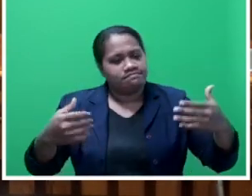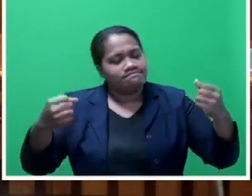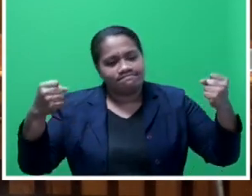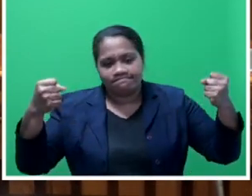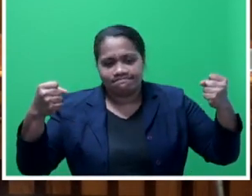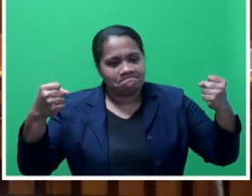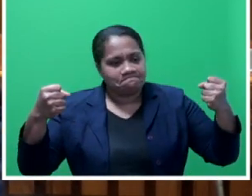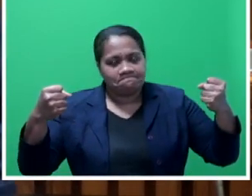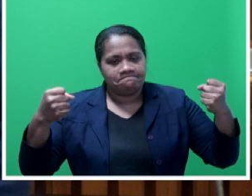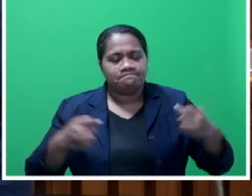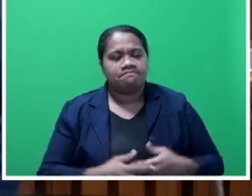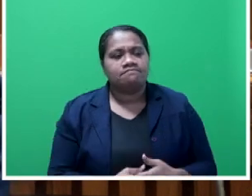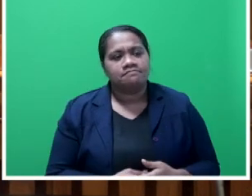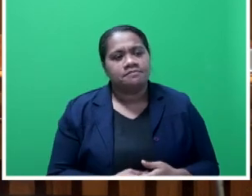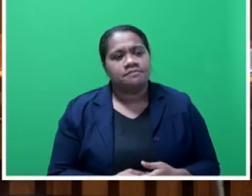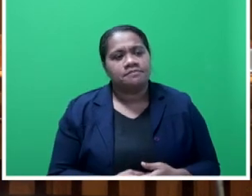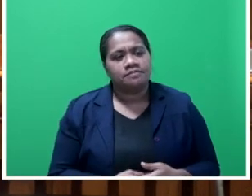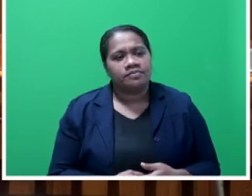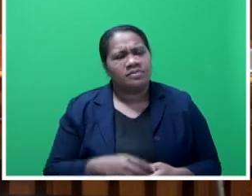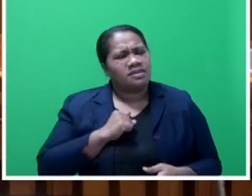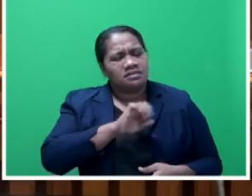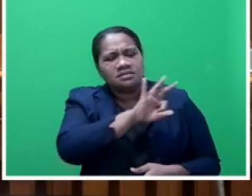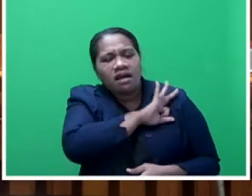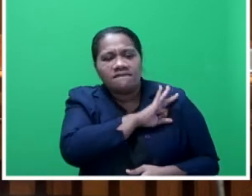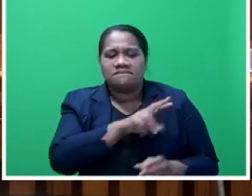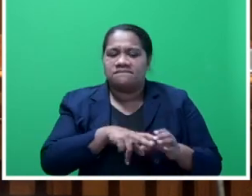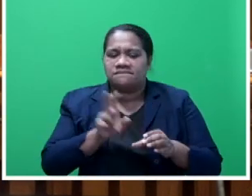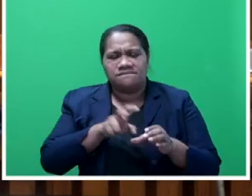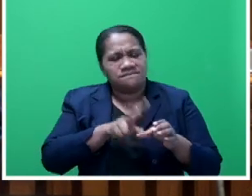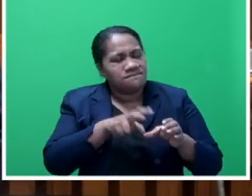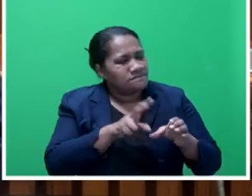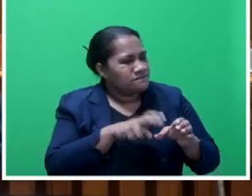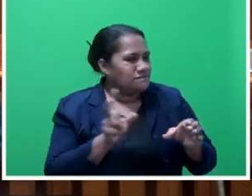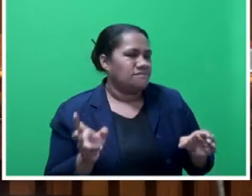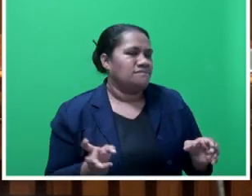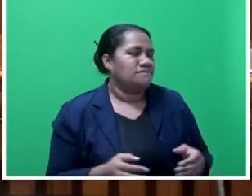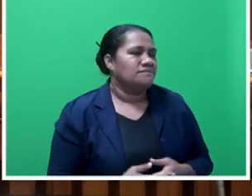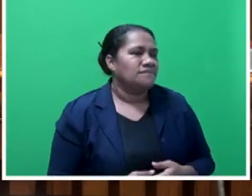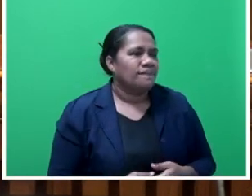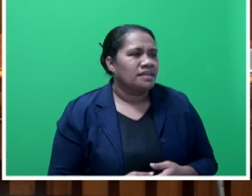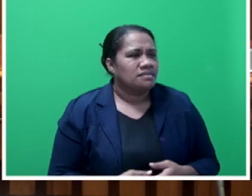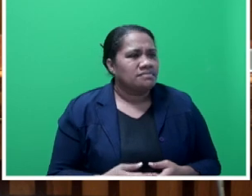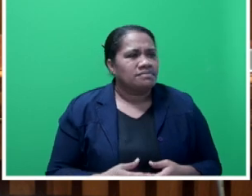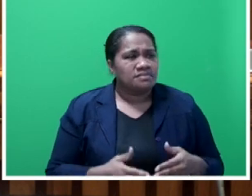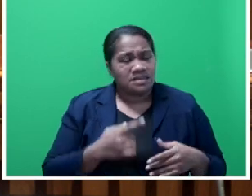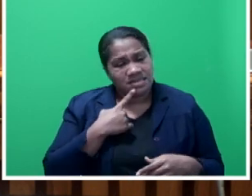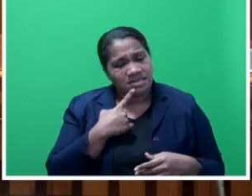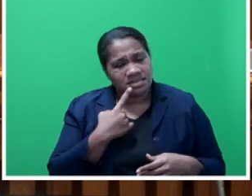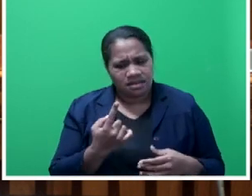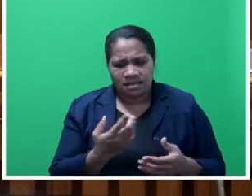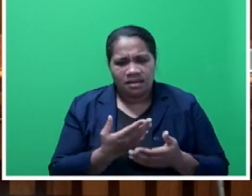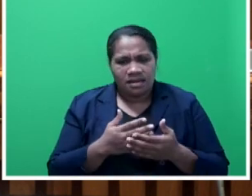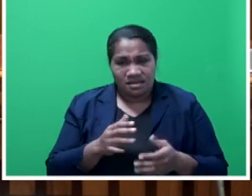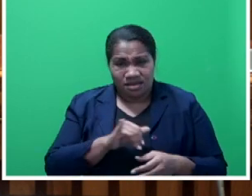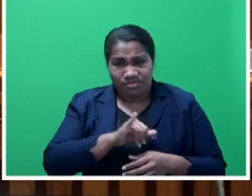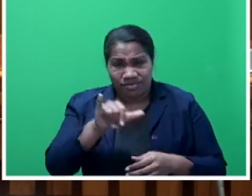have grounded planes. Staff have been laid off. They're saying air travel industry will change completely.